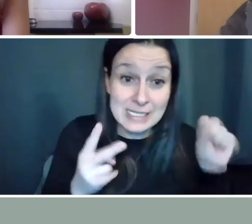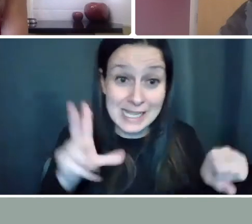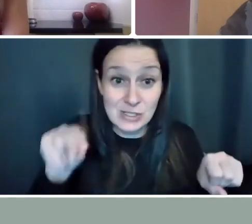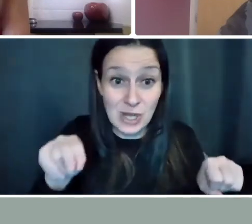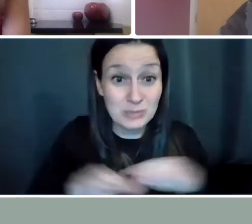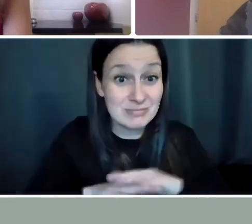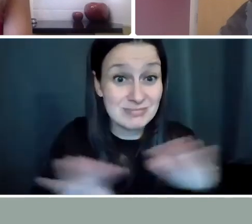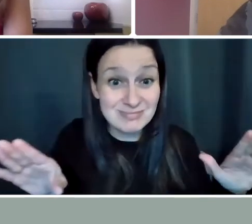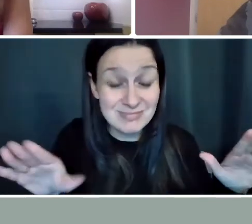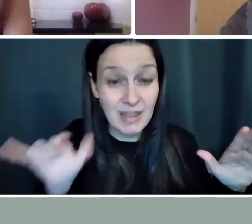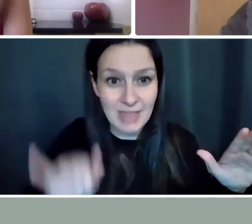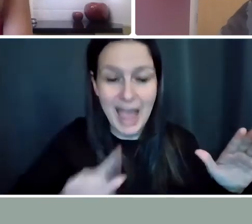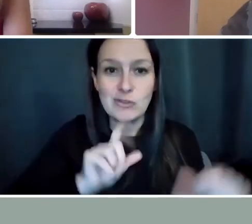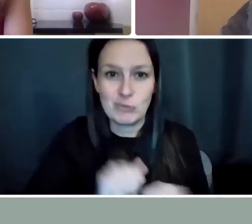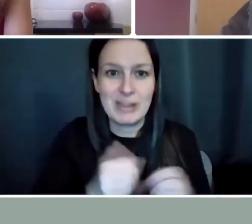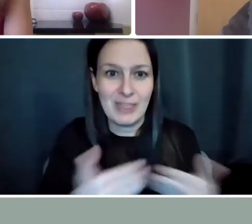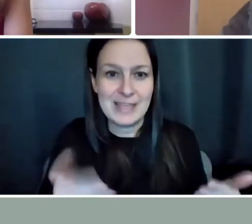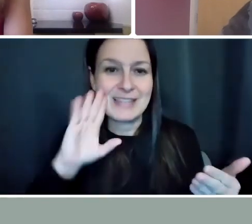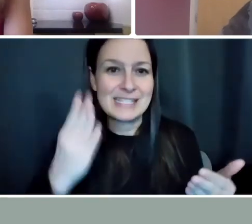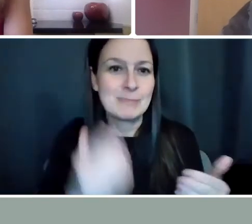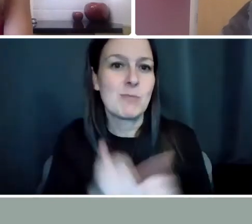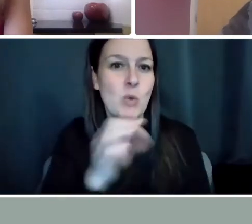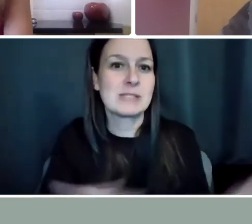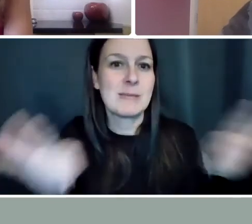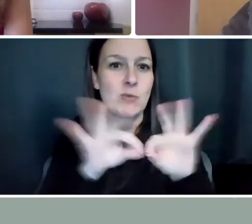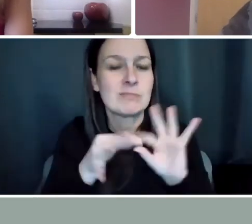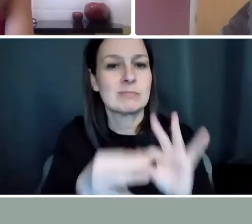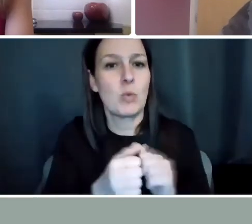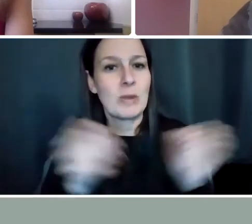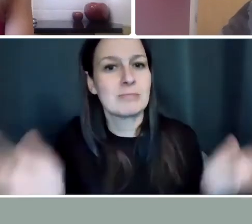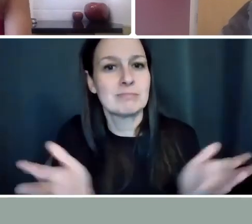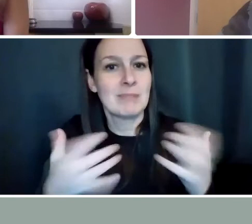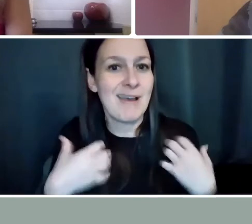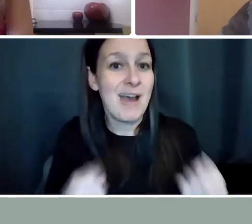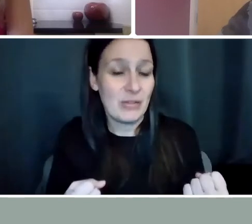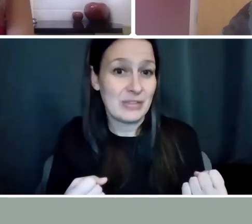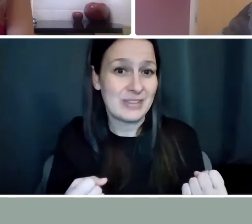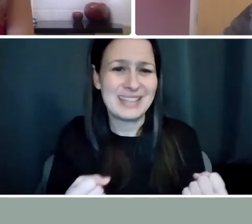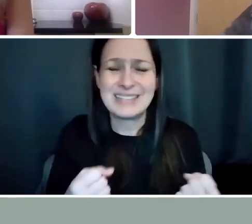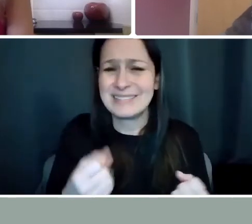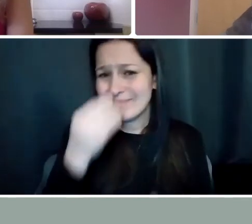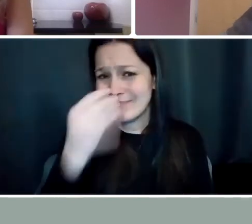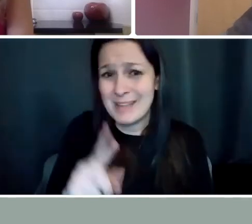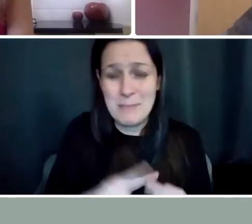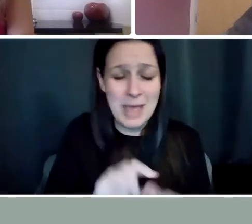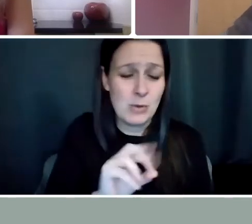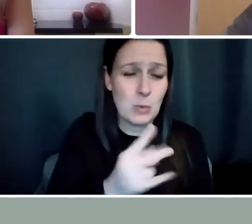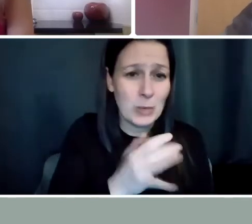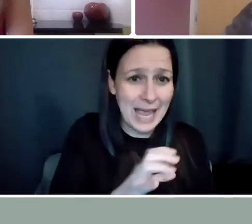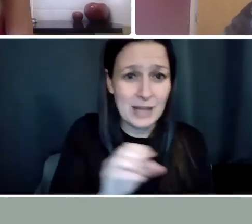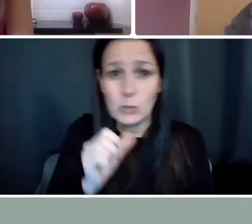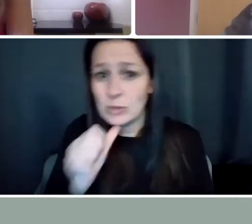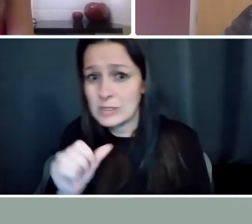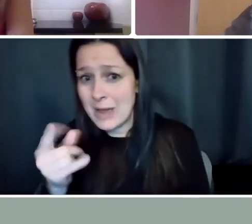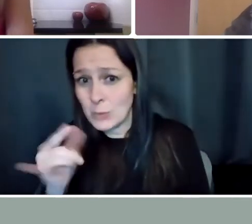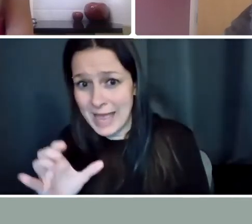That's really the thing that seems to be most correlated with promoting health than whether or not it's organic. Now,